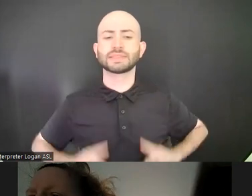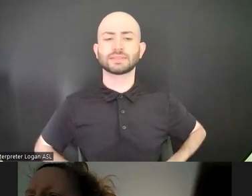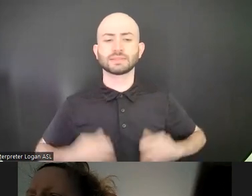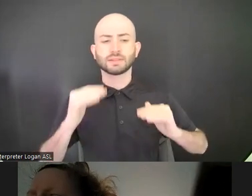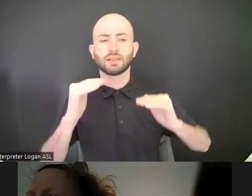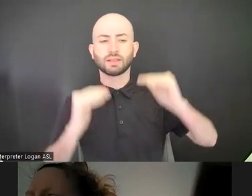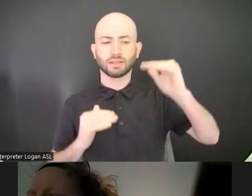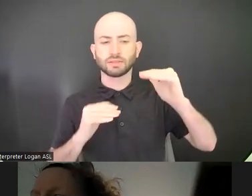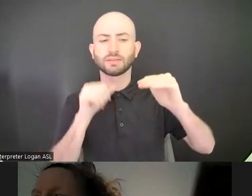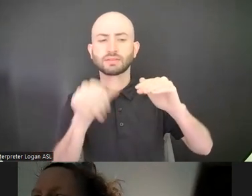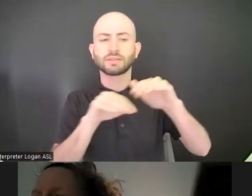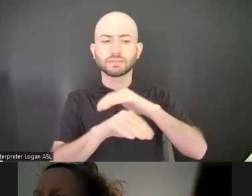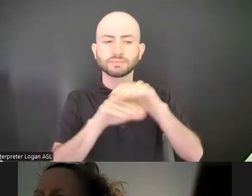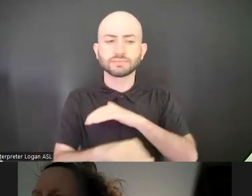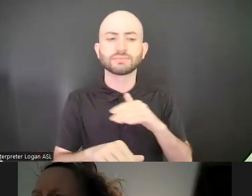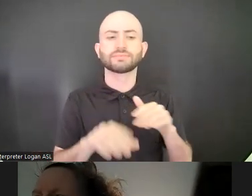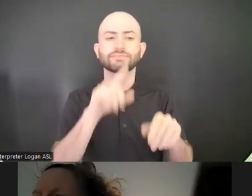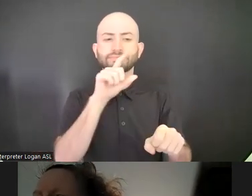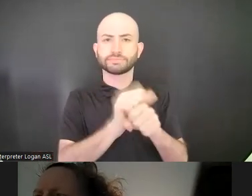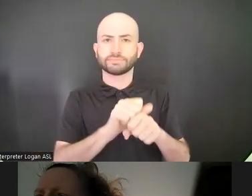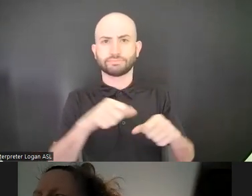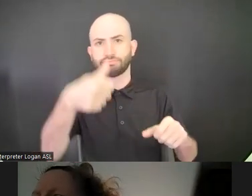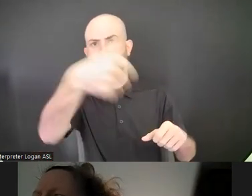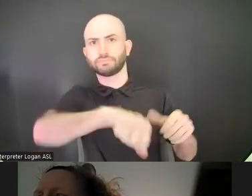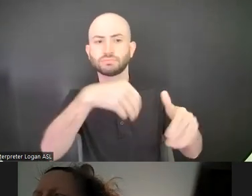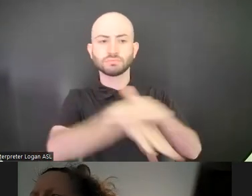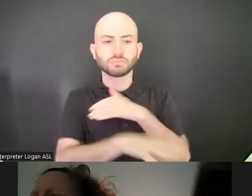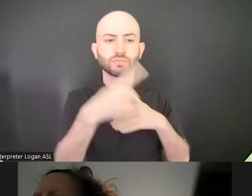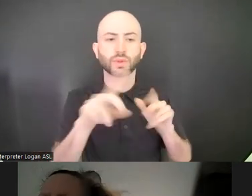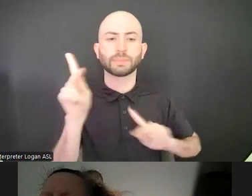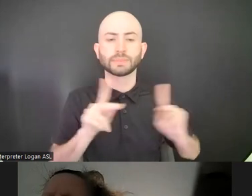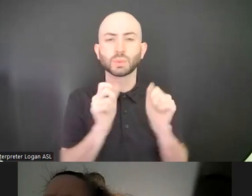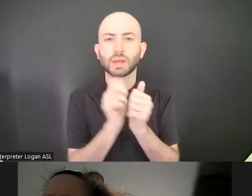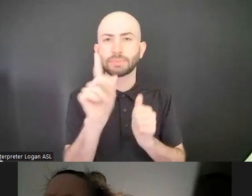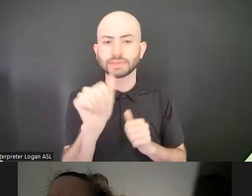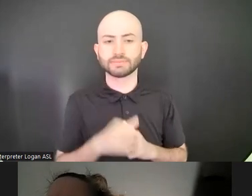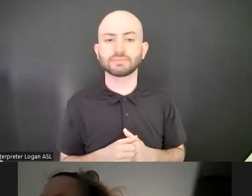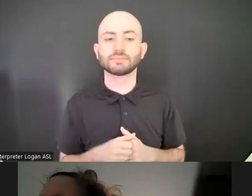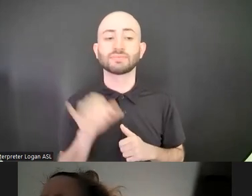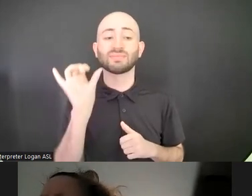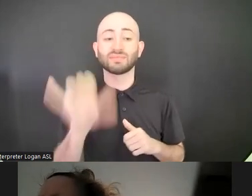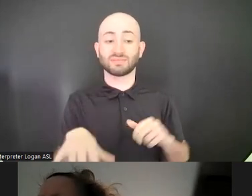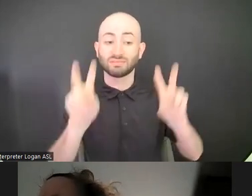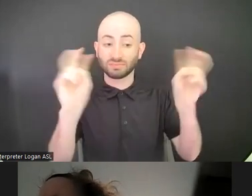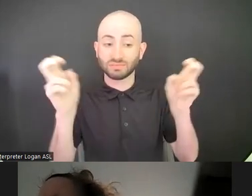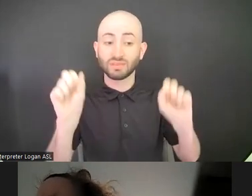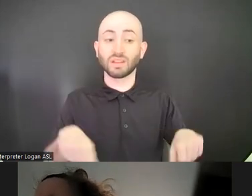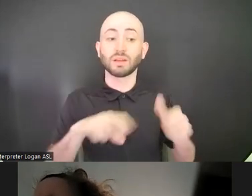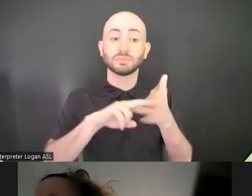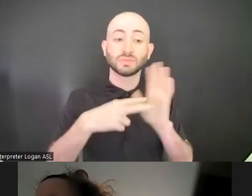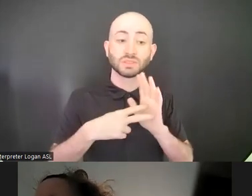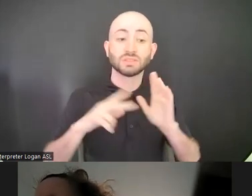by people with disabilities this term can mean physical structures and spaces like buildings and parks or